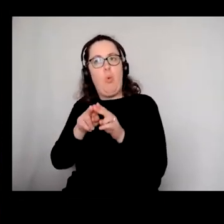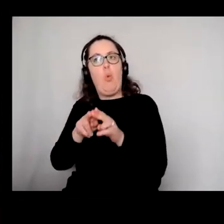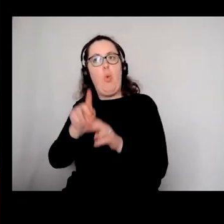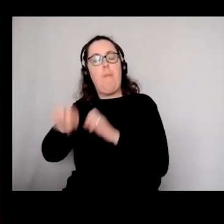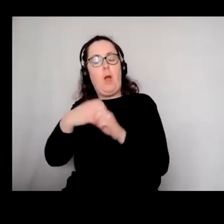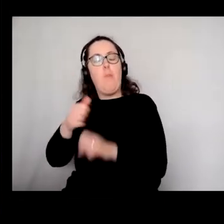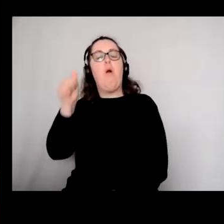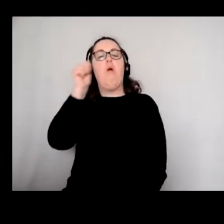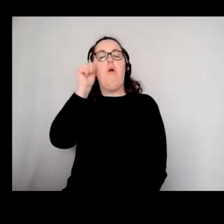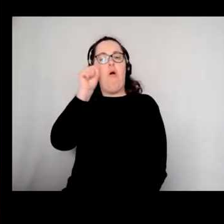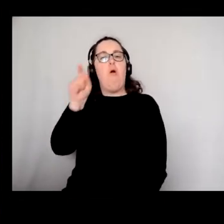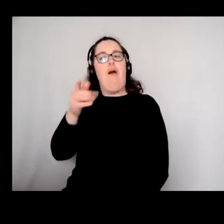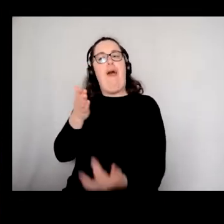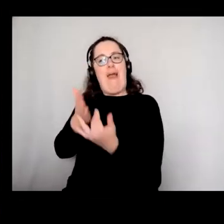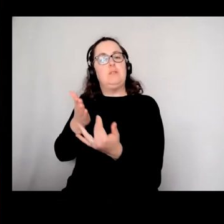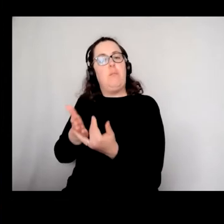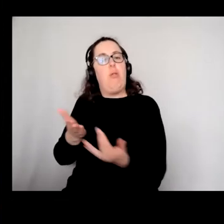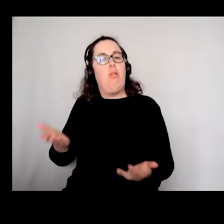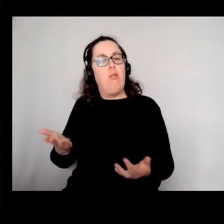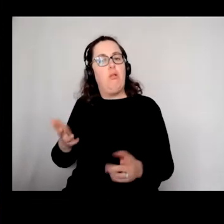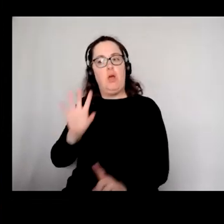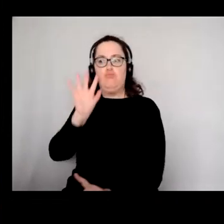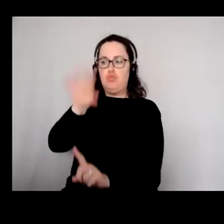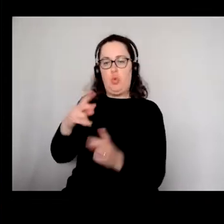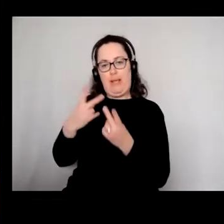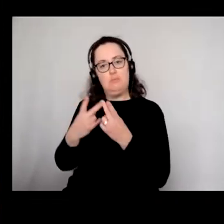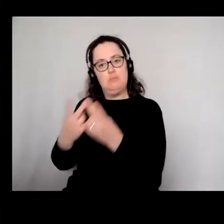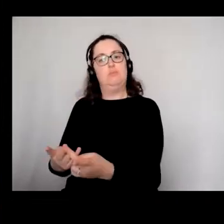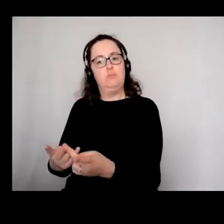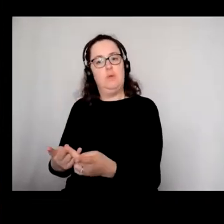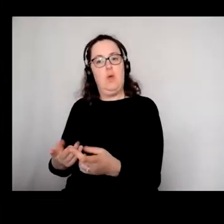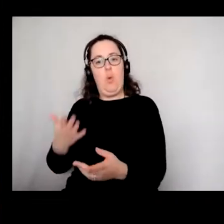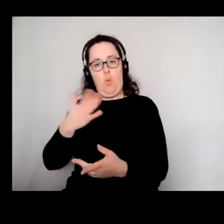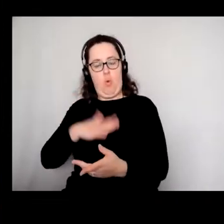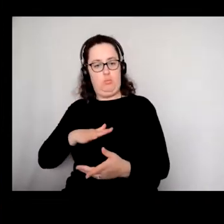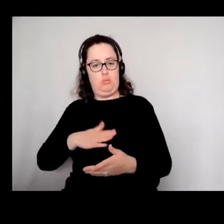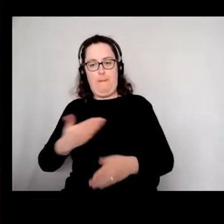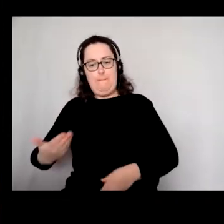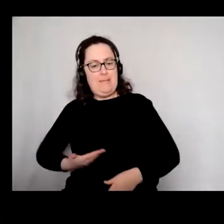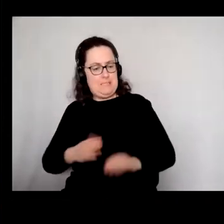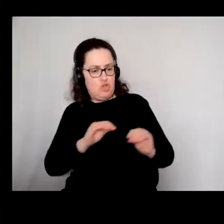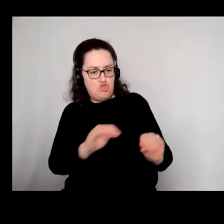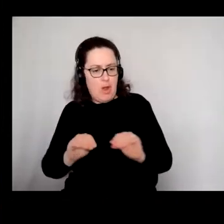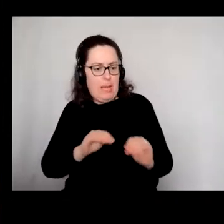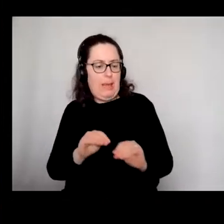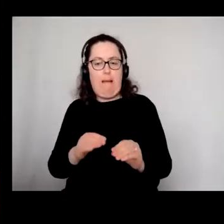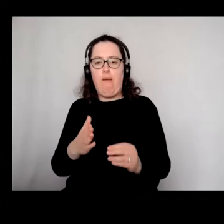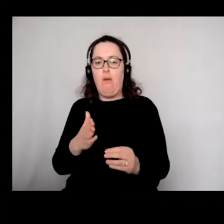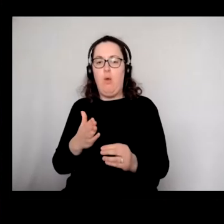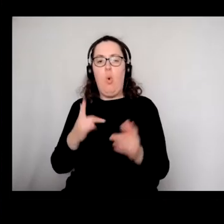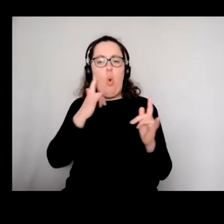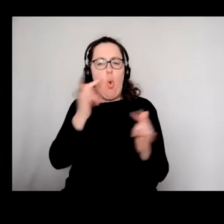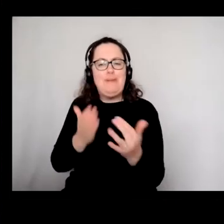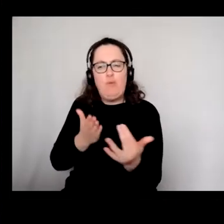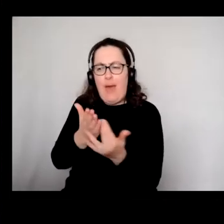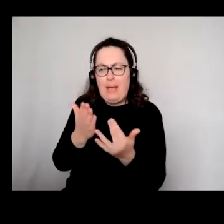as an accessible resort and about putting some resource into training businesses and providing access audits, etc.